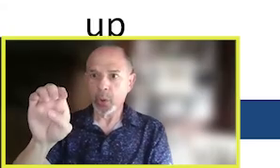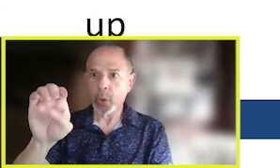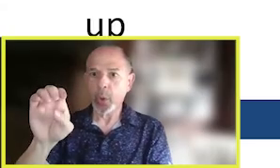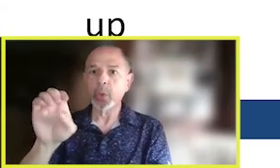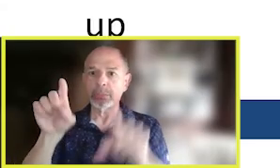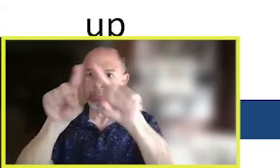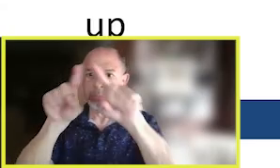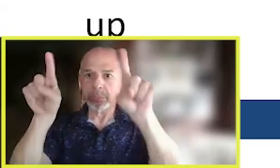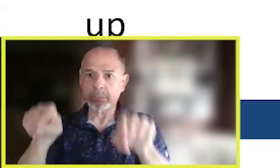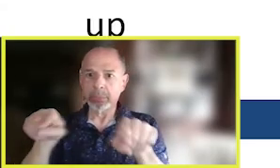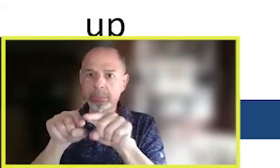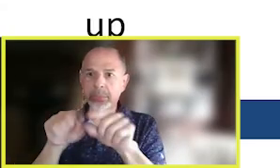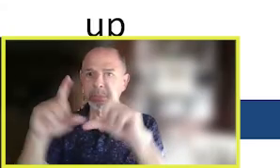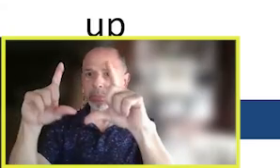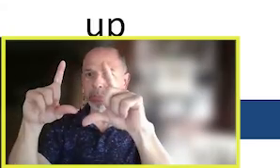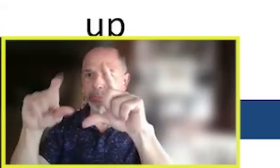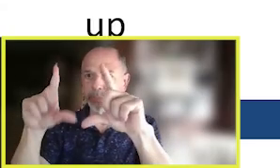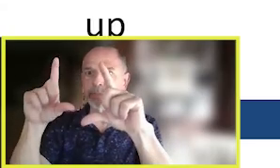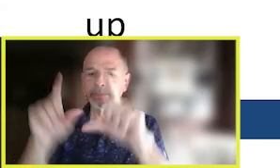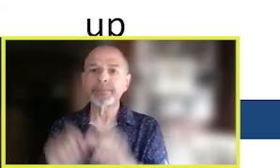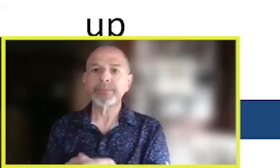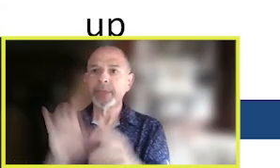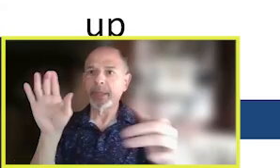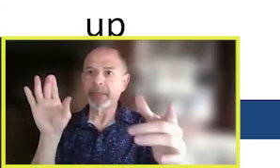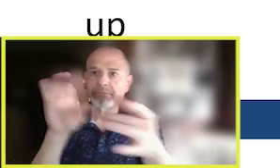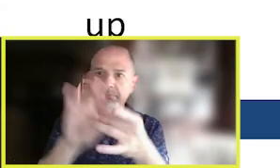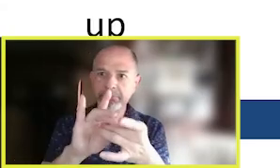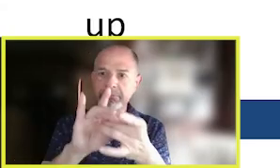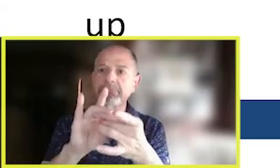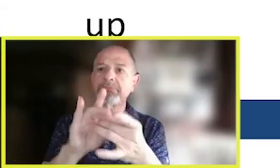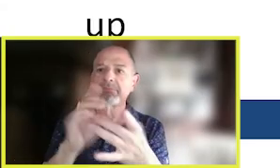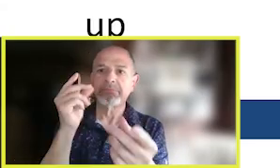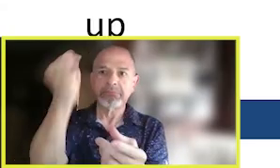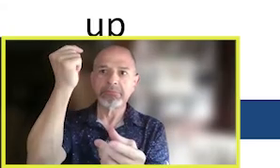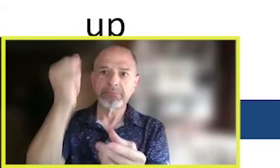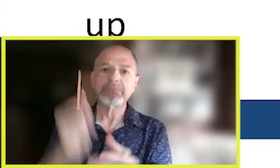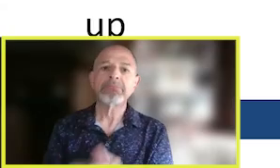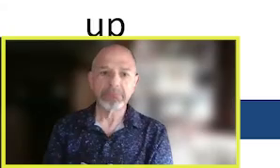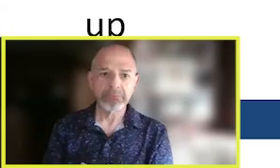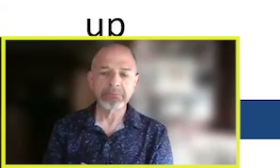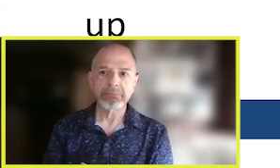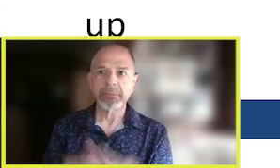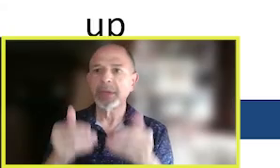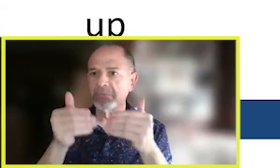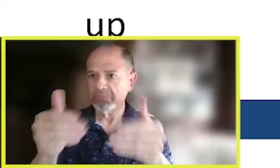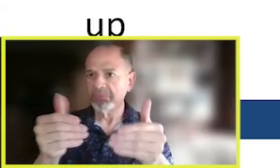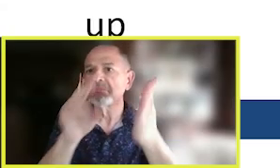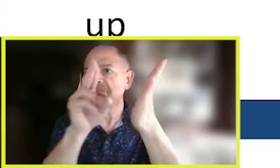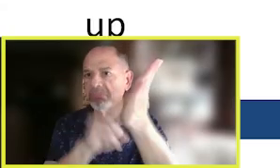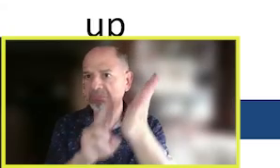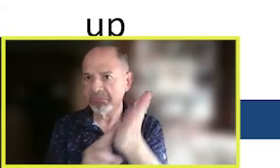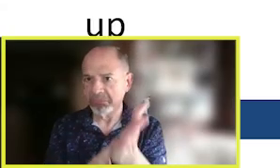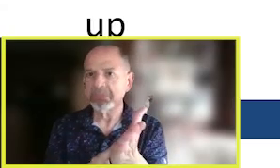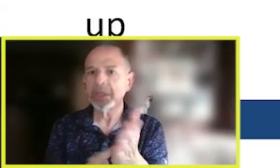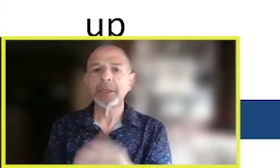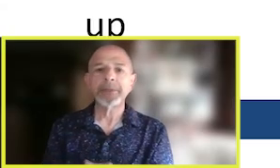host this for the division, there'll just be boxes there that you can just click. So it'll look like that slide, and when you click it, it'll go right to whatever the link is supposed to go to.